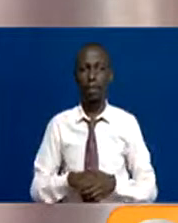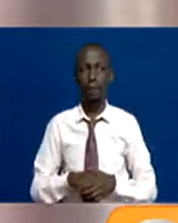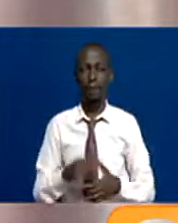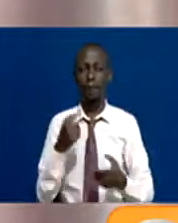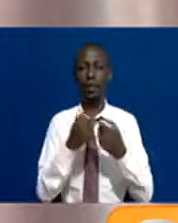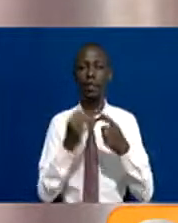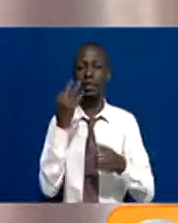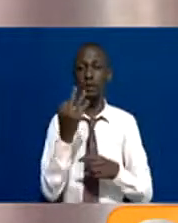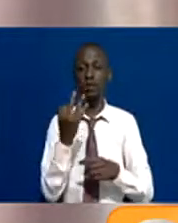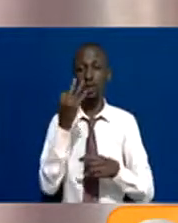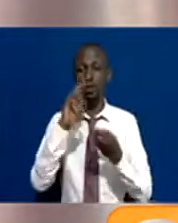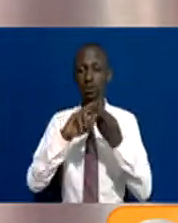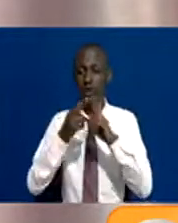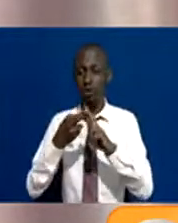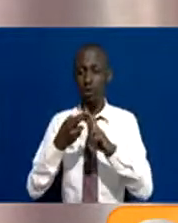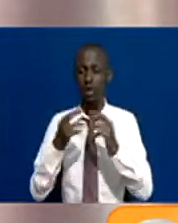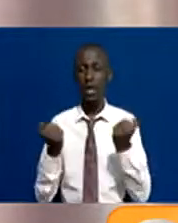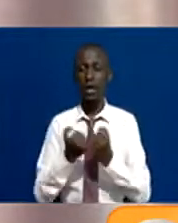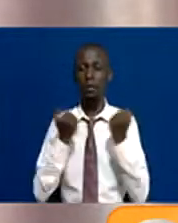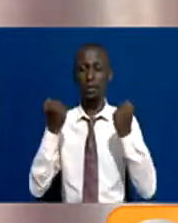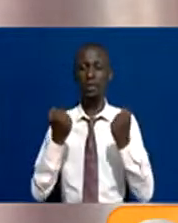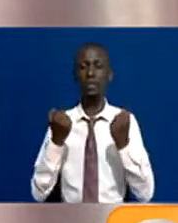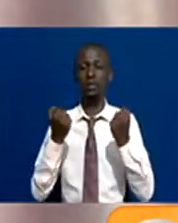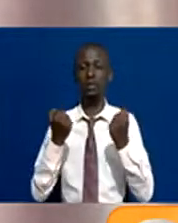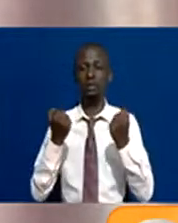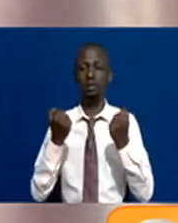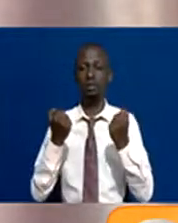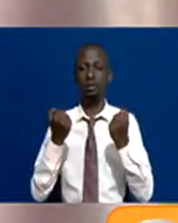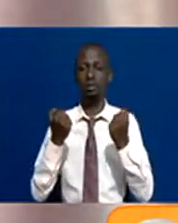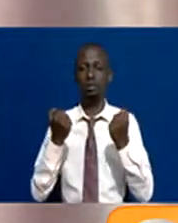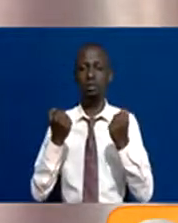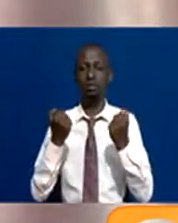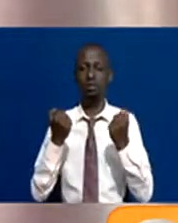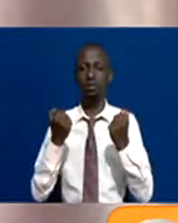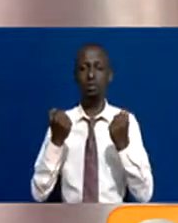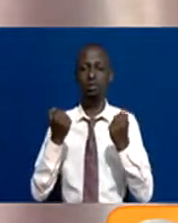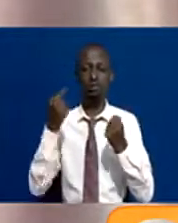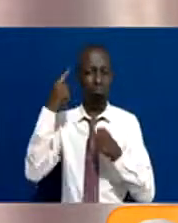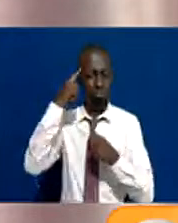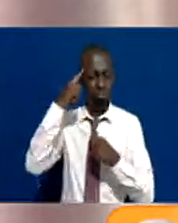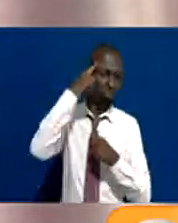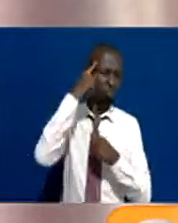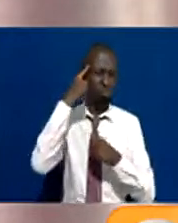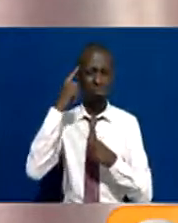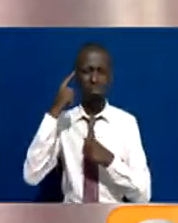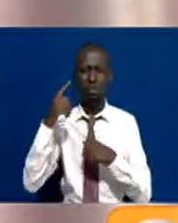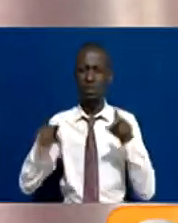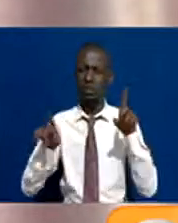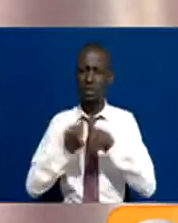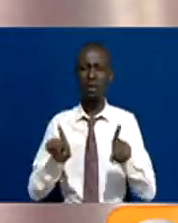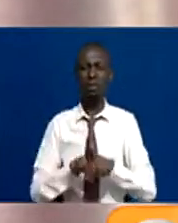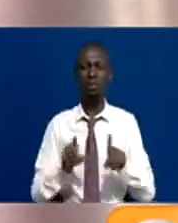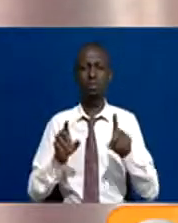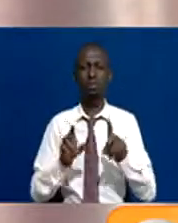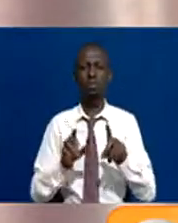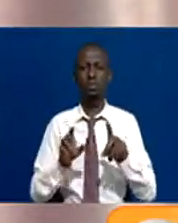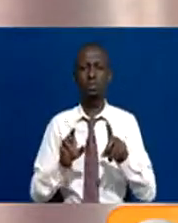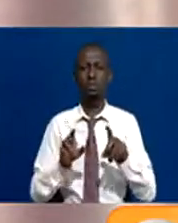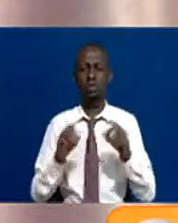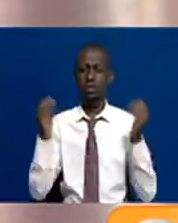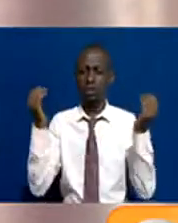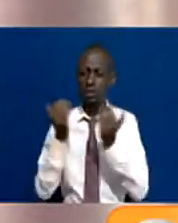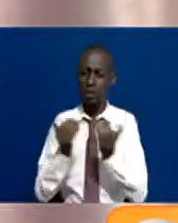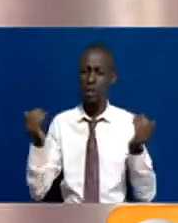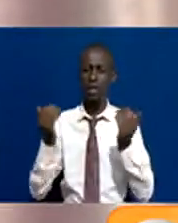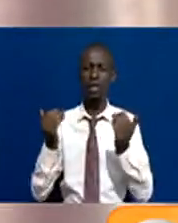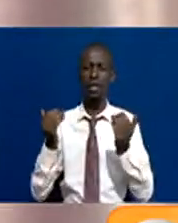relationship, it had already started being physical. It started with poking, you know, like a baby, you know, the way you see kids, small